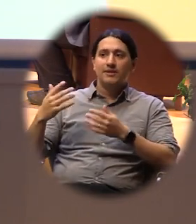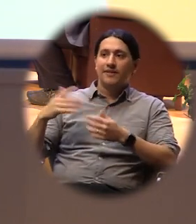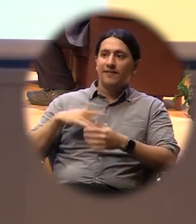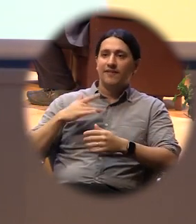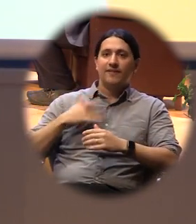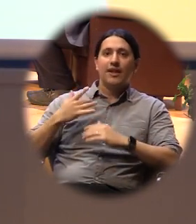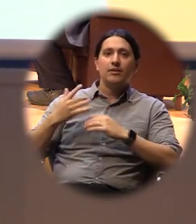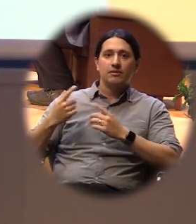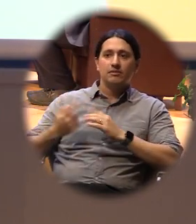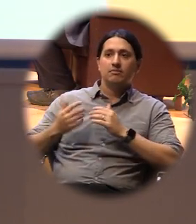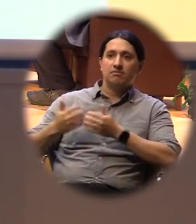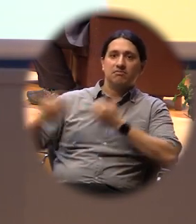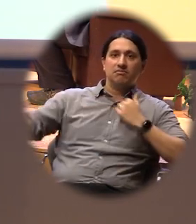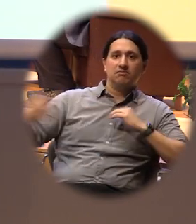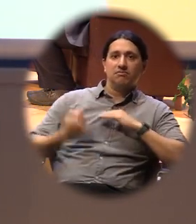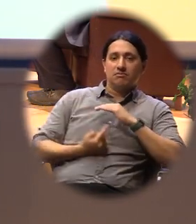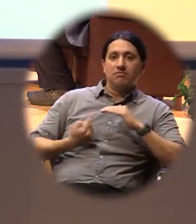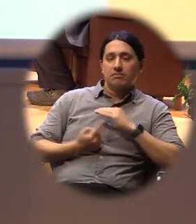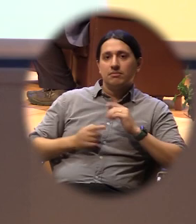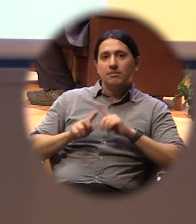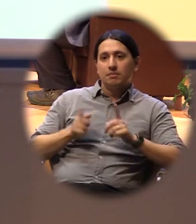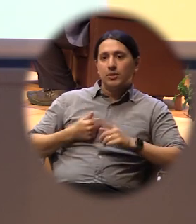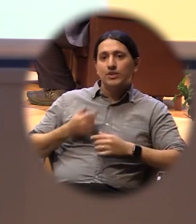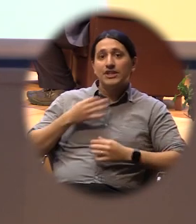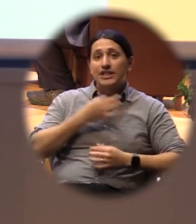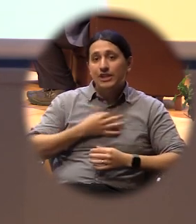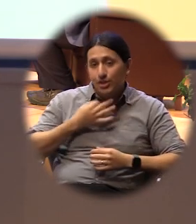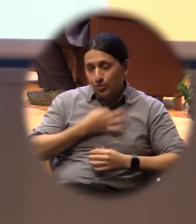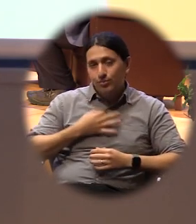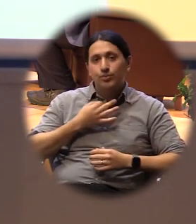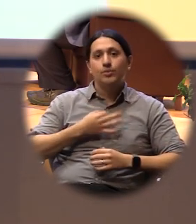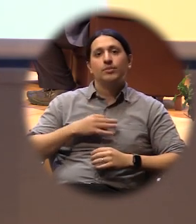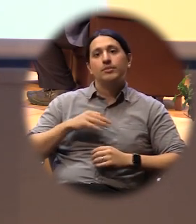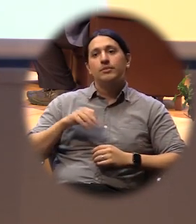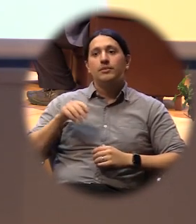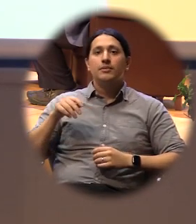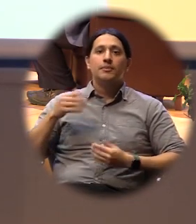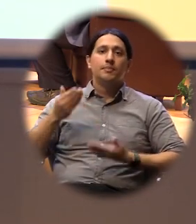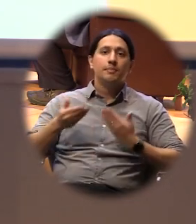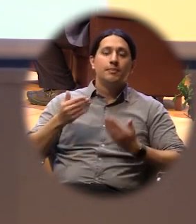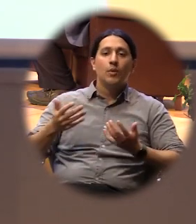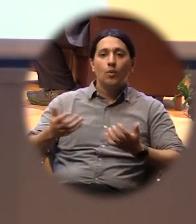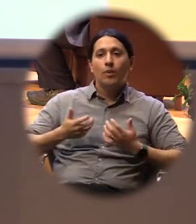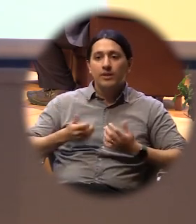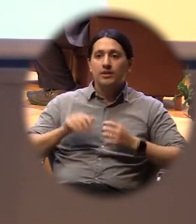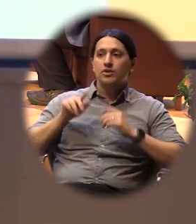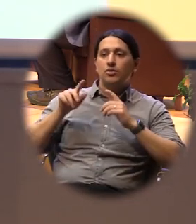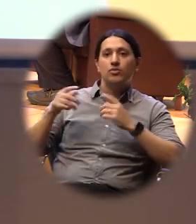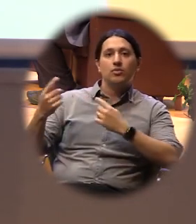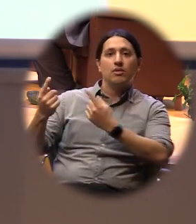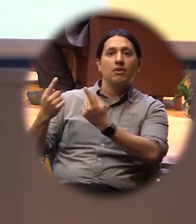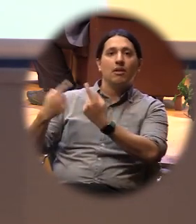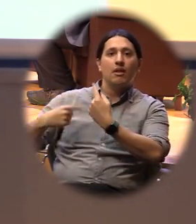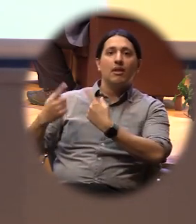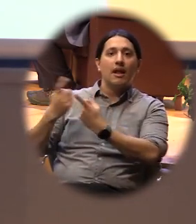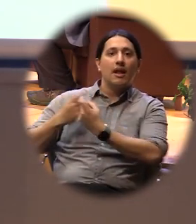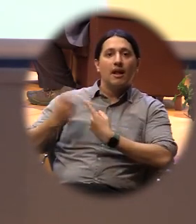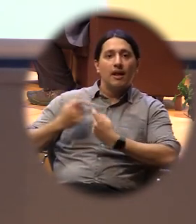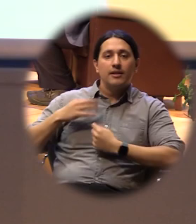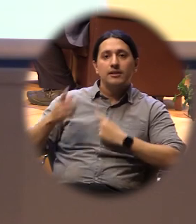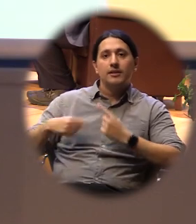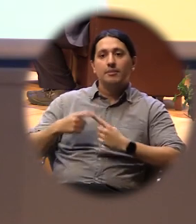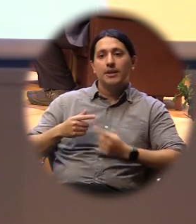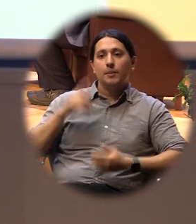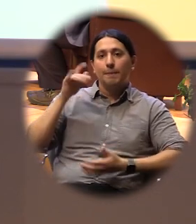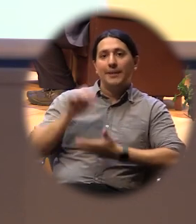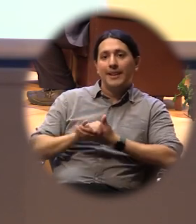environment, but had questions and curiosities, and wanted to interrogate some of the beliefs that I was handed. And so I think it's